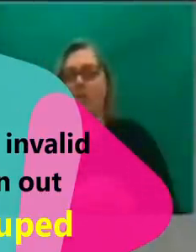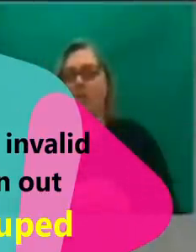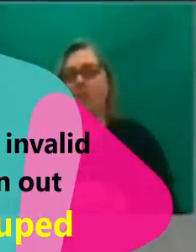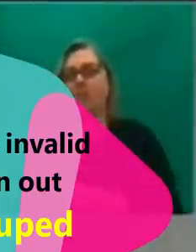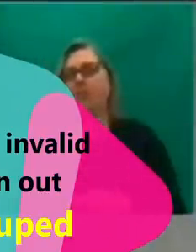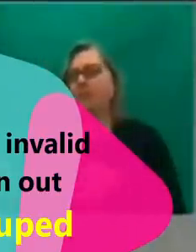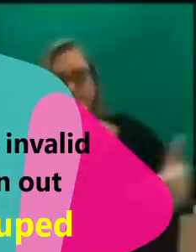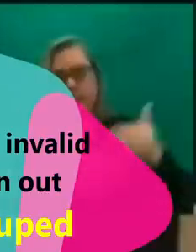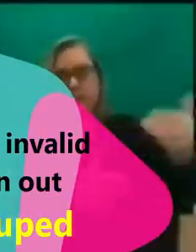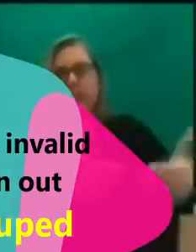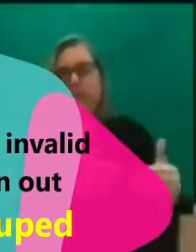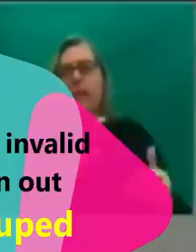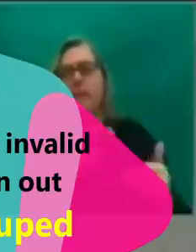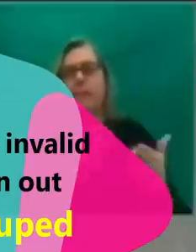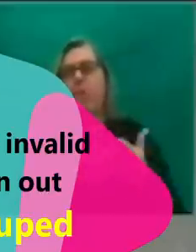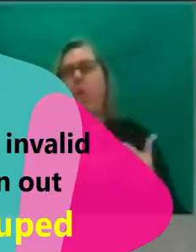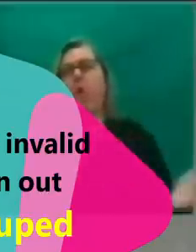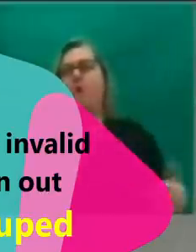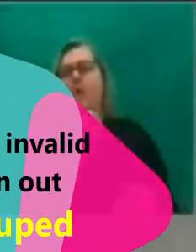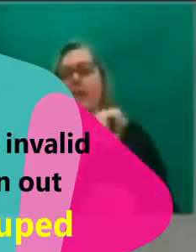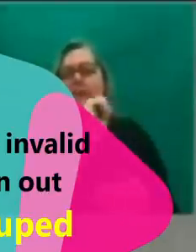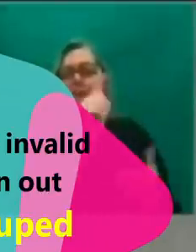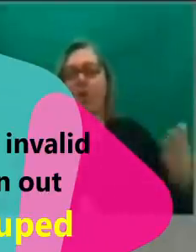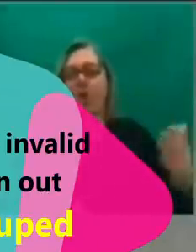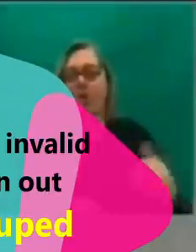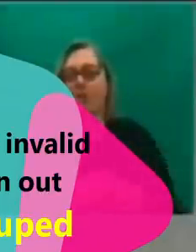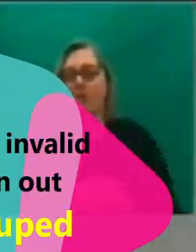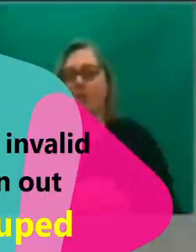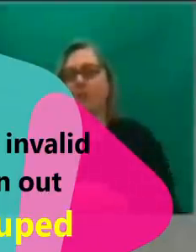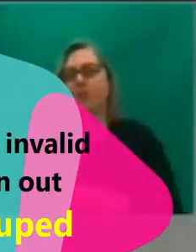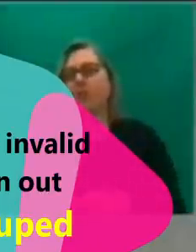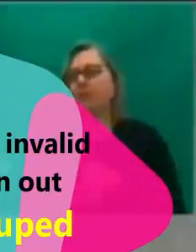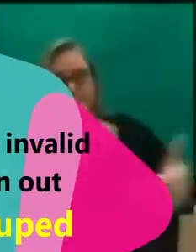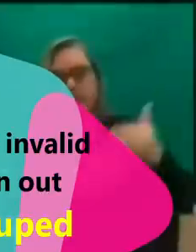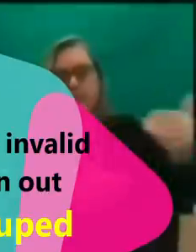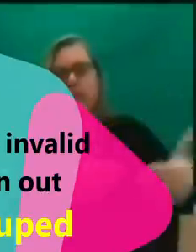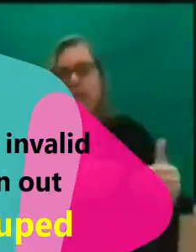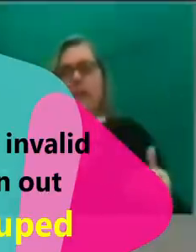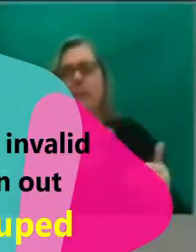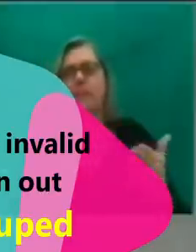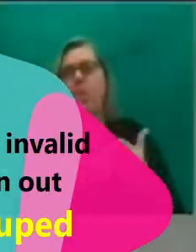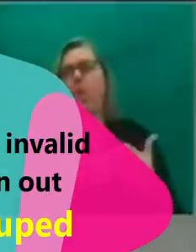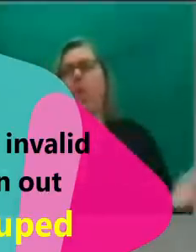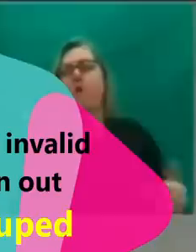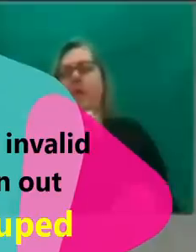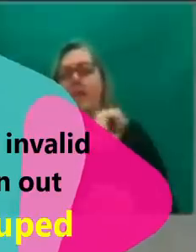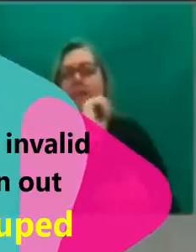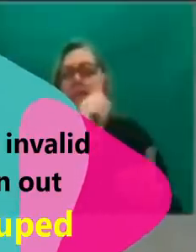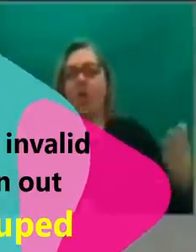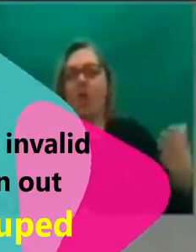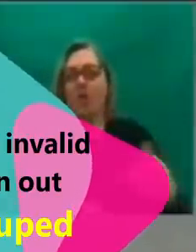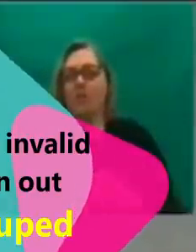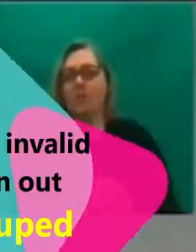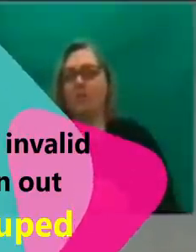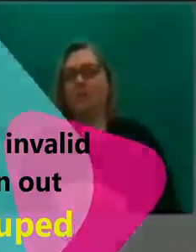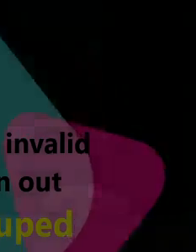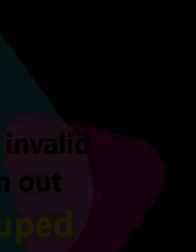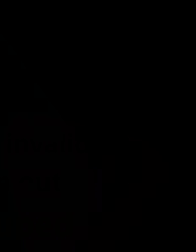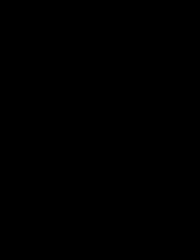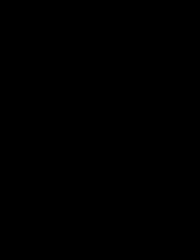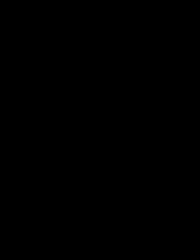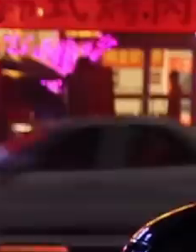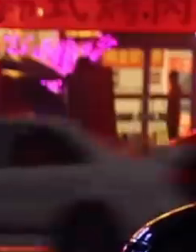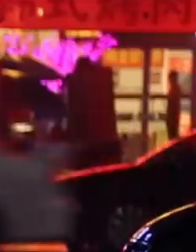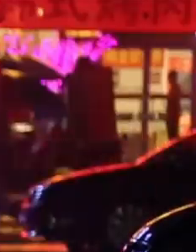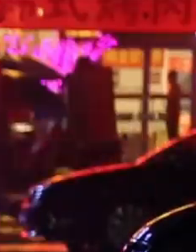doesn't want them to go to court. Yes, it's almost like the government doesn't want them to go to court. Yes, it's almost like the government doesn't want them to go to